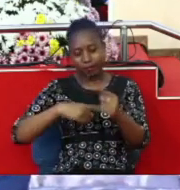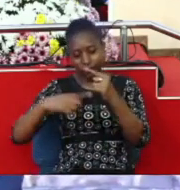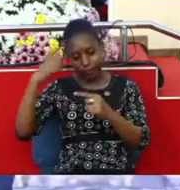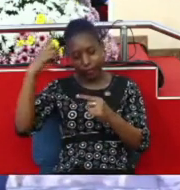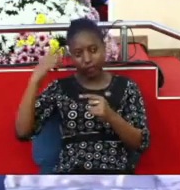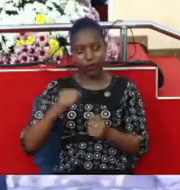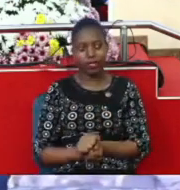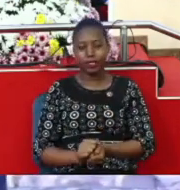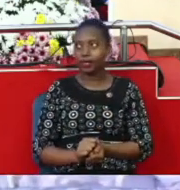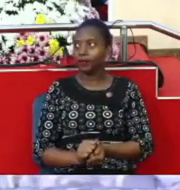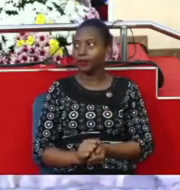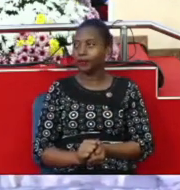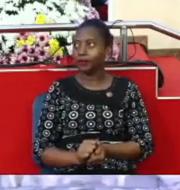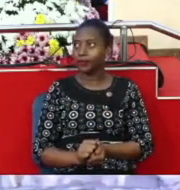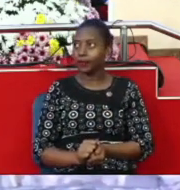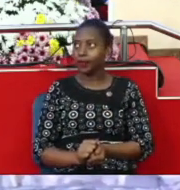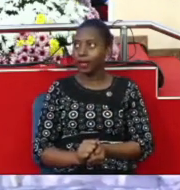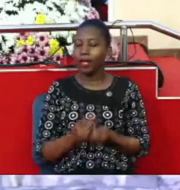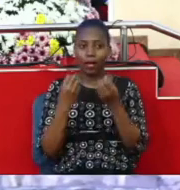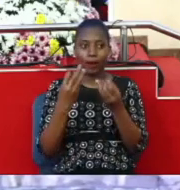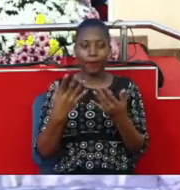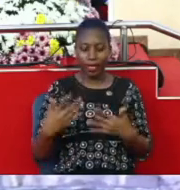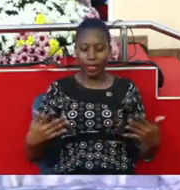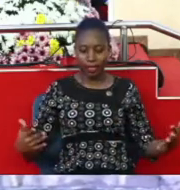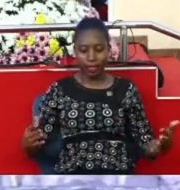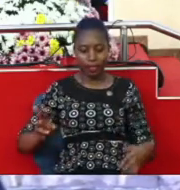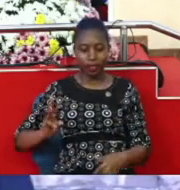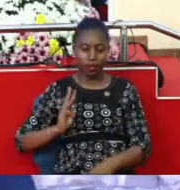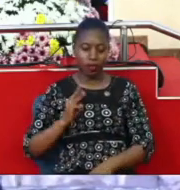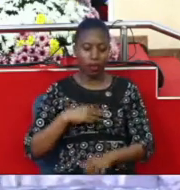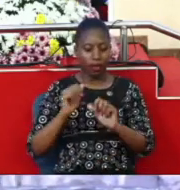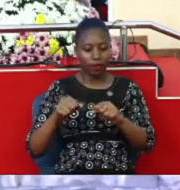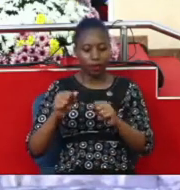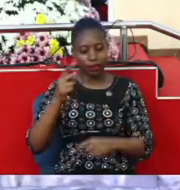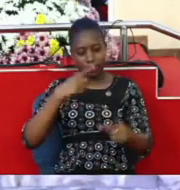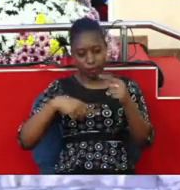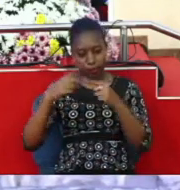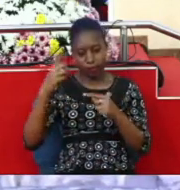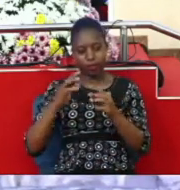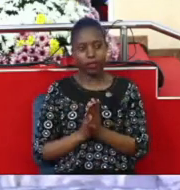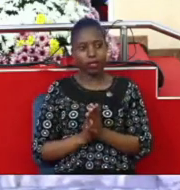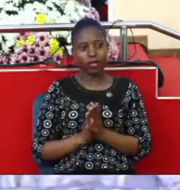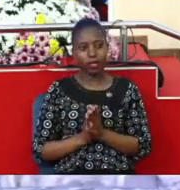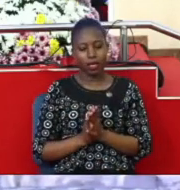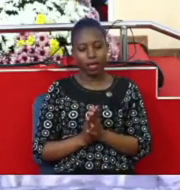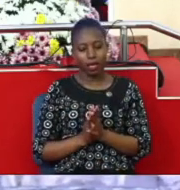And there are many things that you and I can win over. Victory over